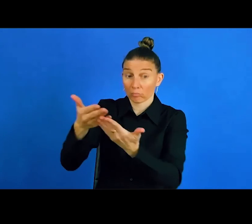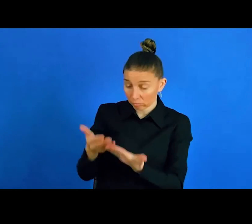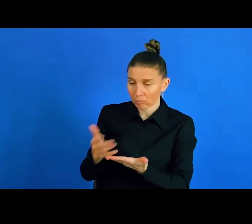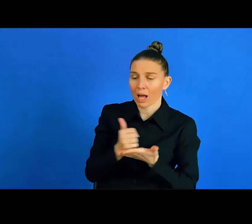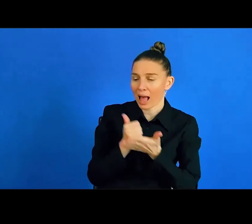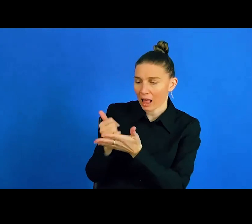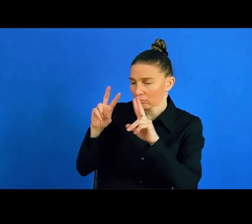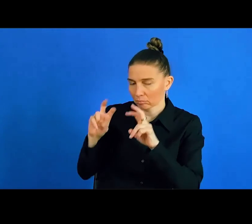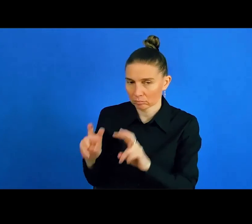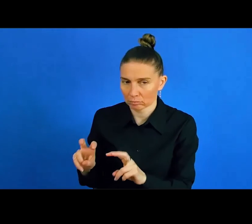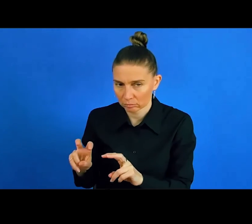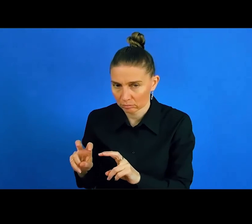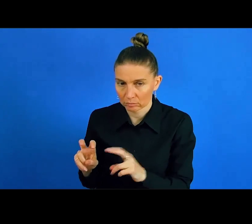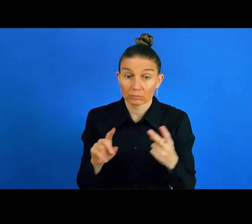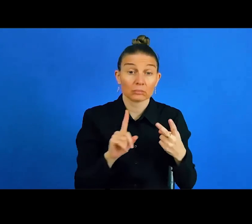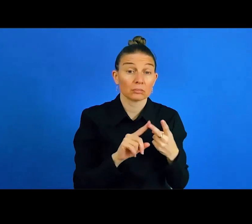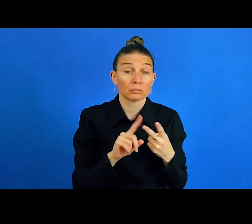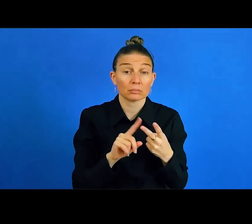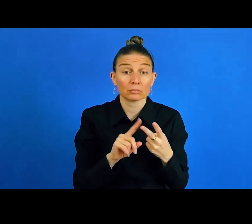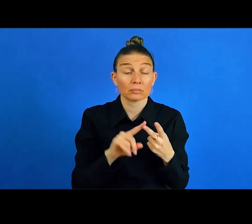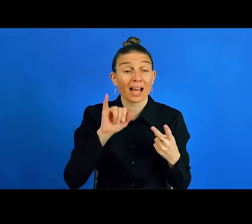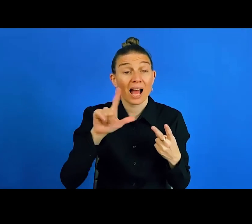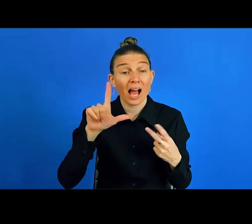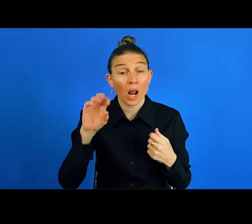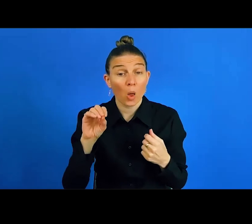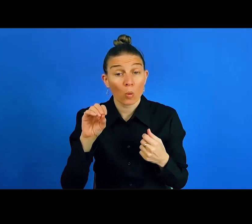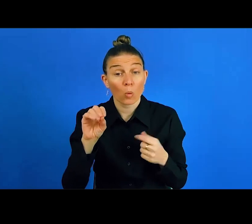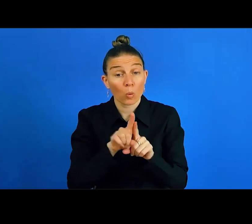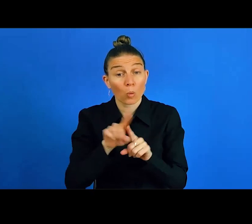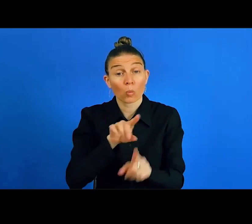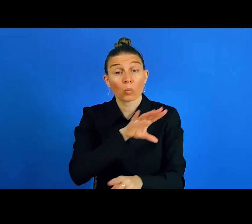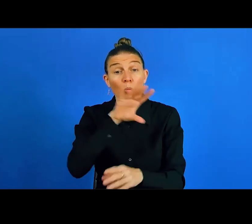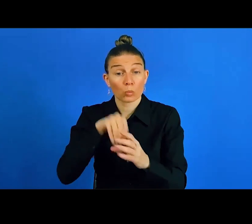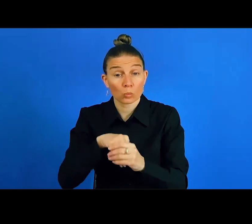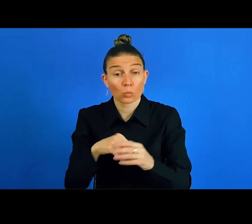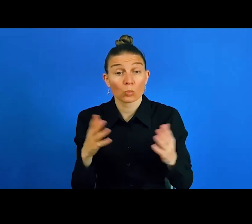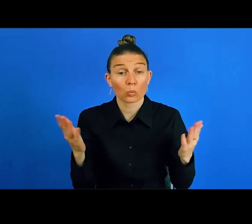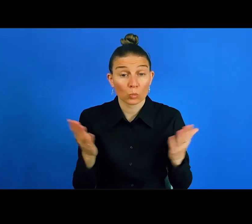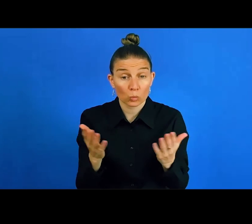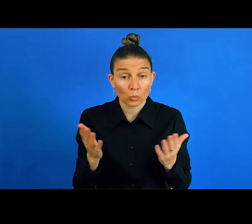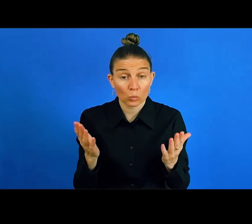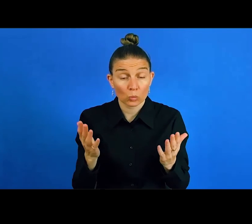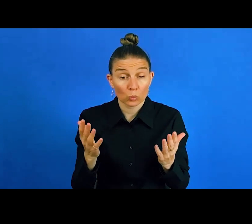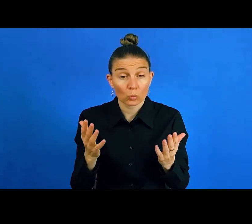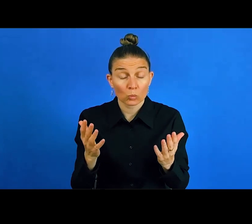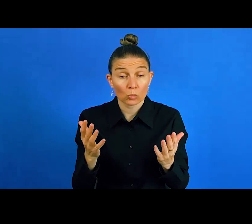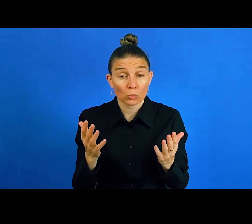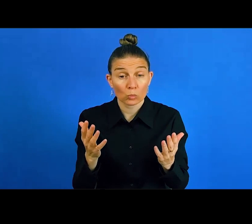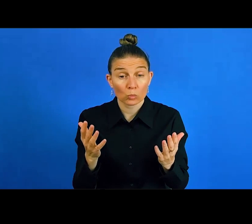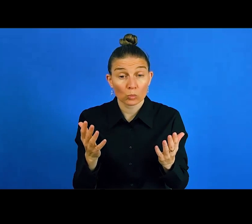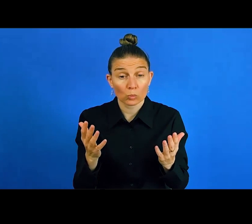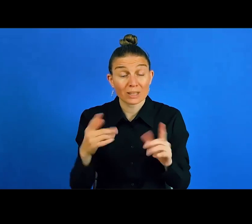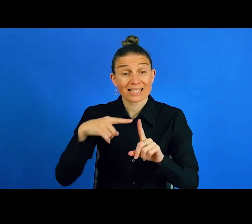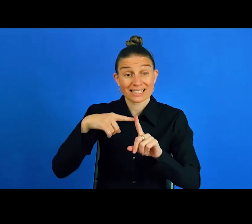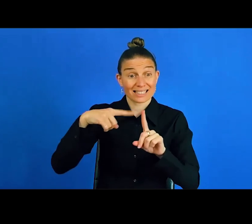the ILO is engaging is the use or comparing the data coming from statistical surveys with those coming from